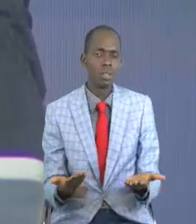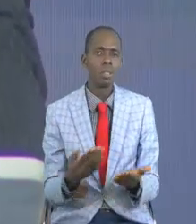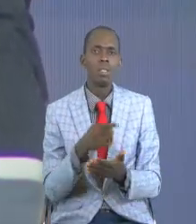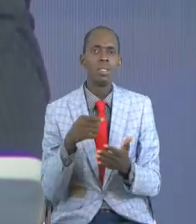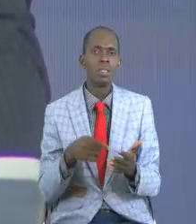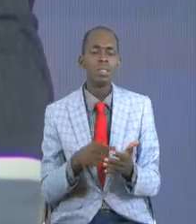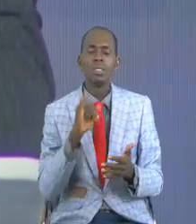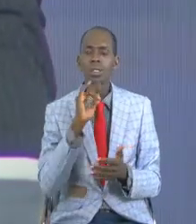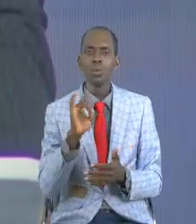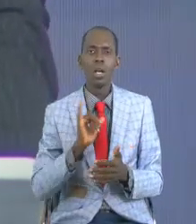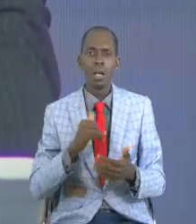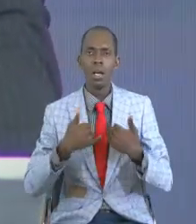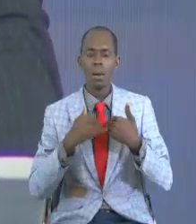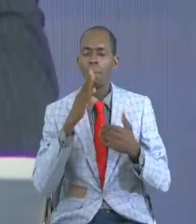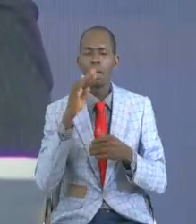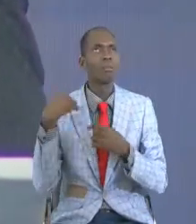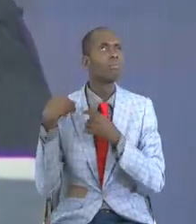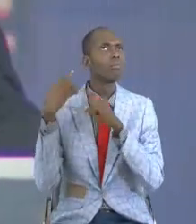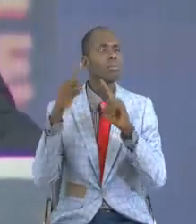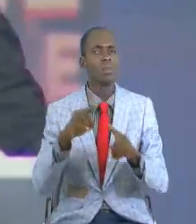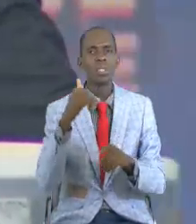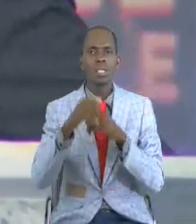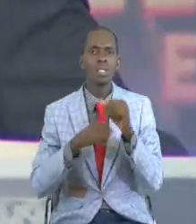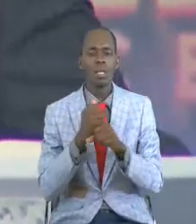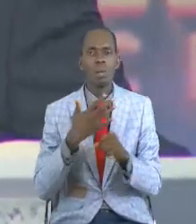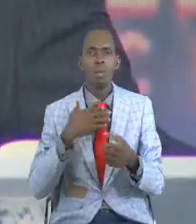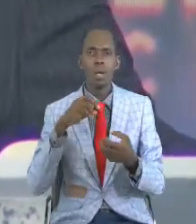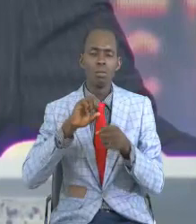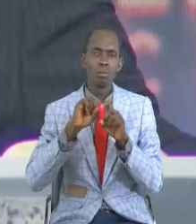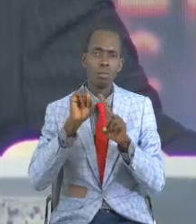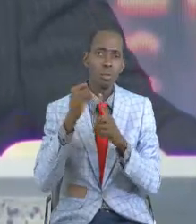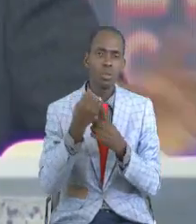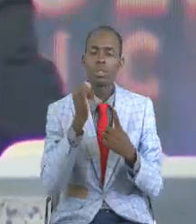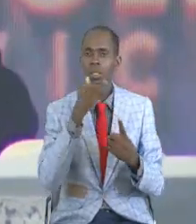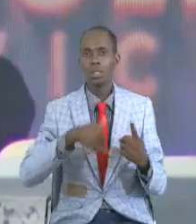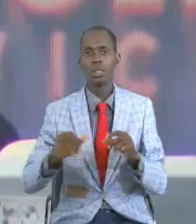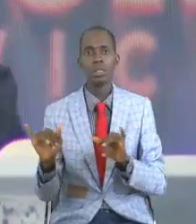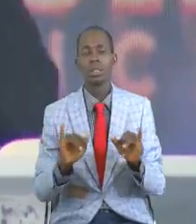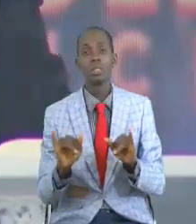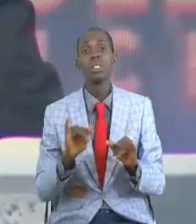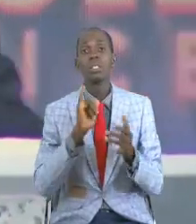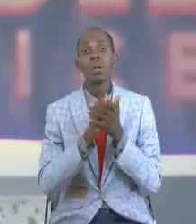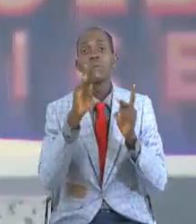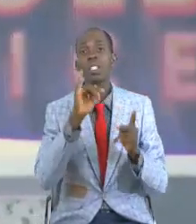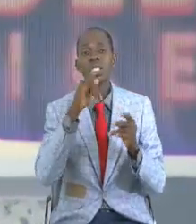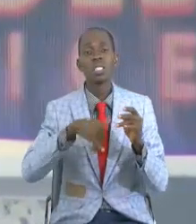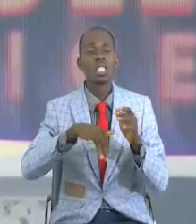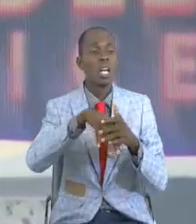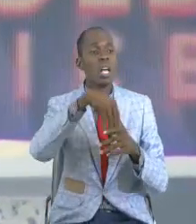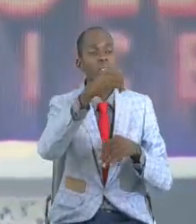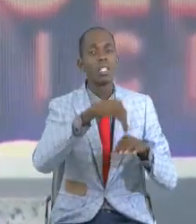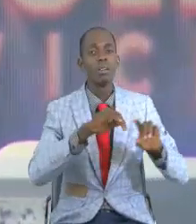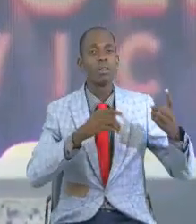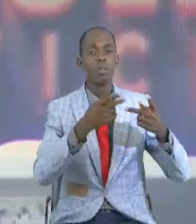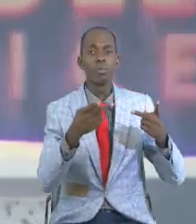past 10 years, my situation has not changed, it's in the outer court. Now, pick up courage, and